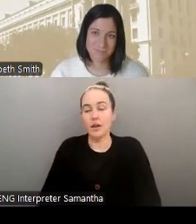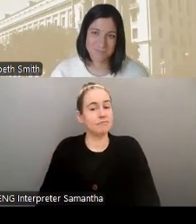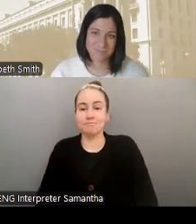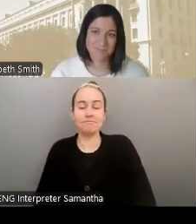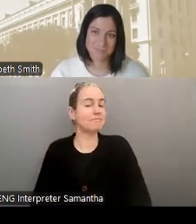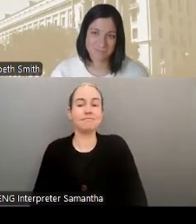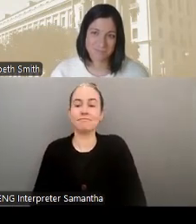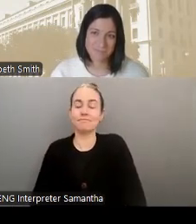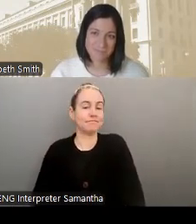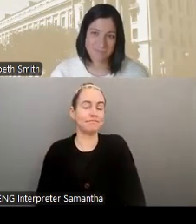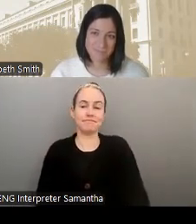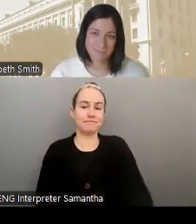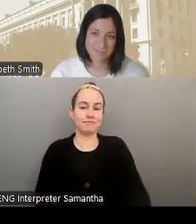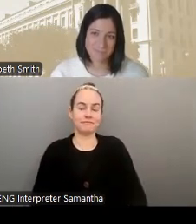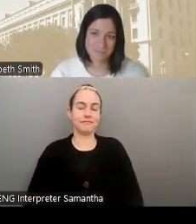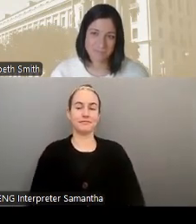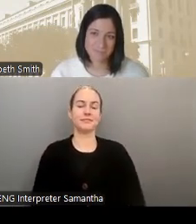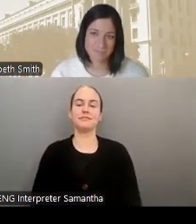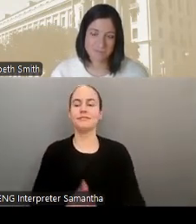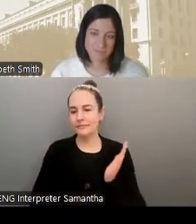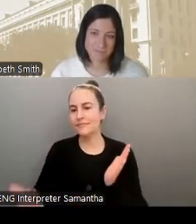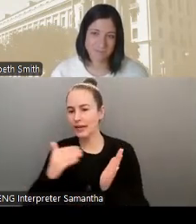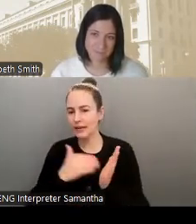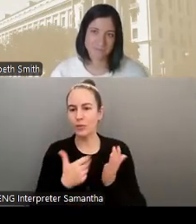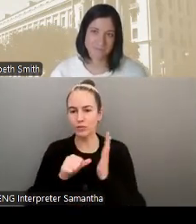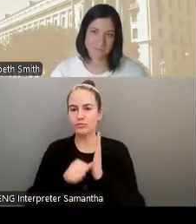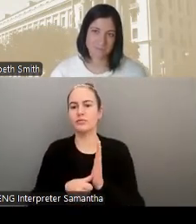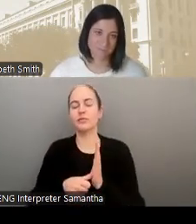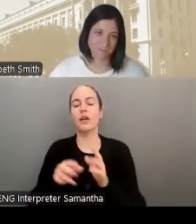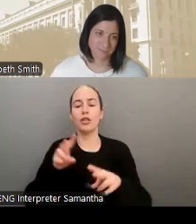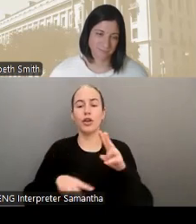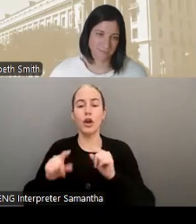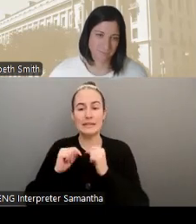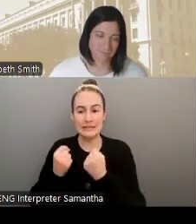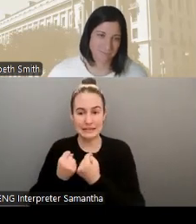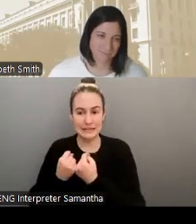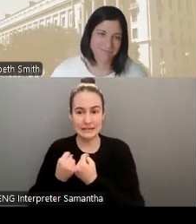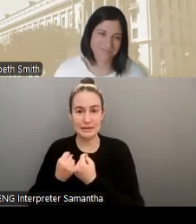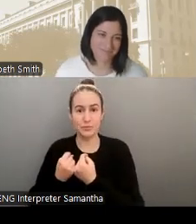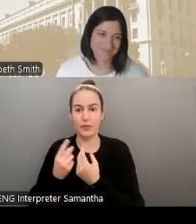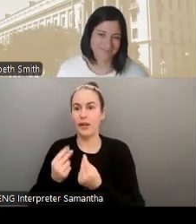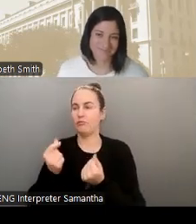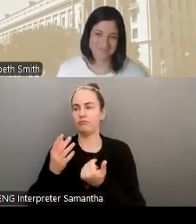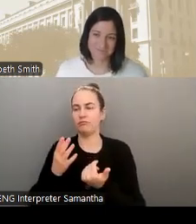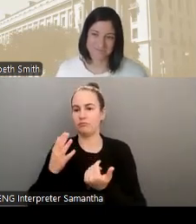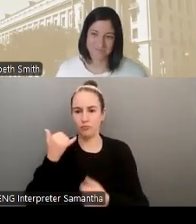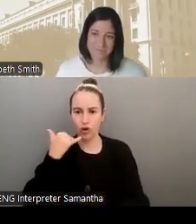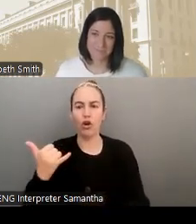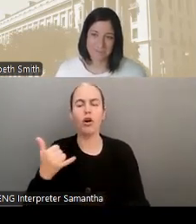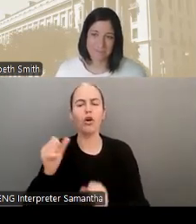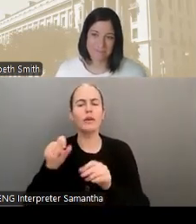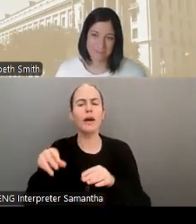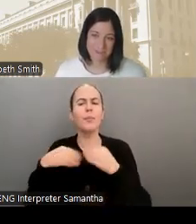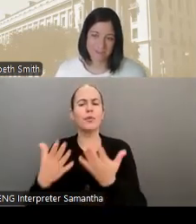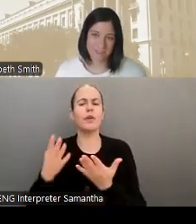it. And obviously, again, your audit team, when they kind of cold call you in the beginning, they can give you some information